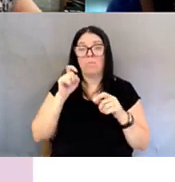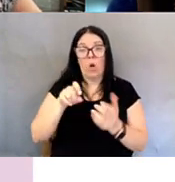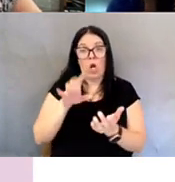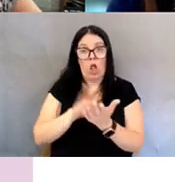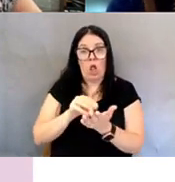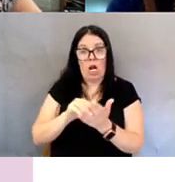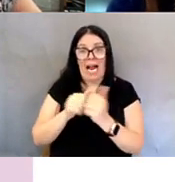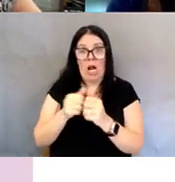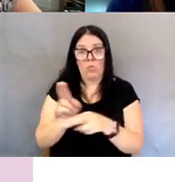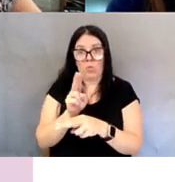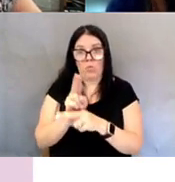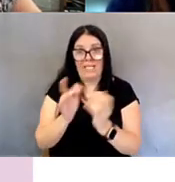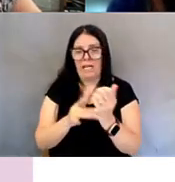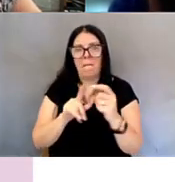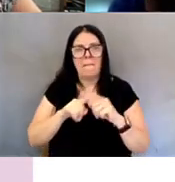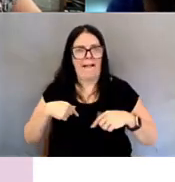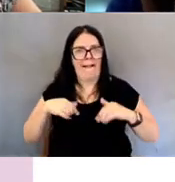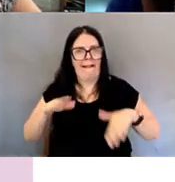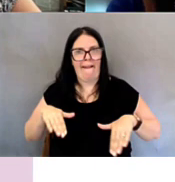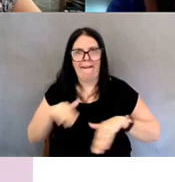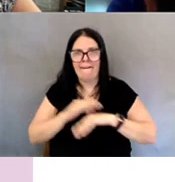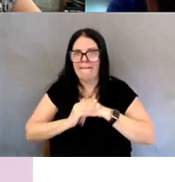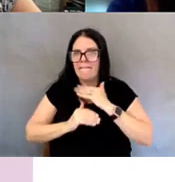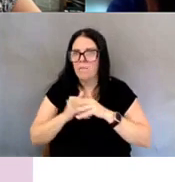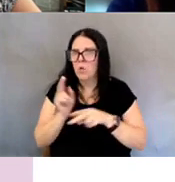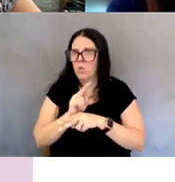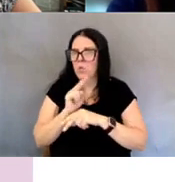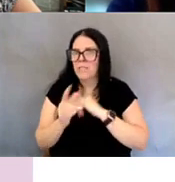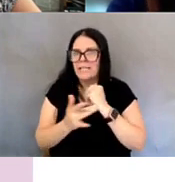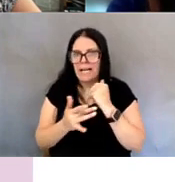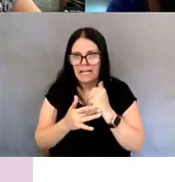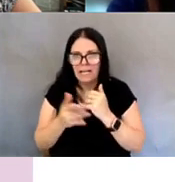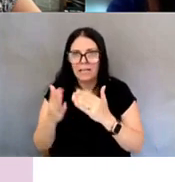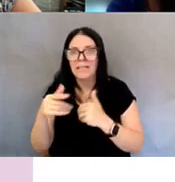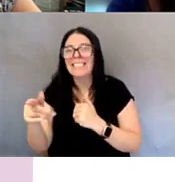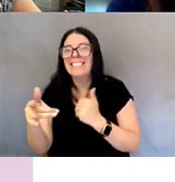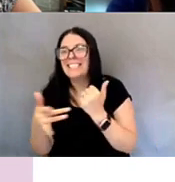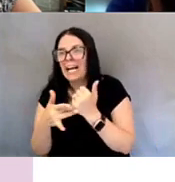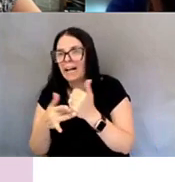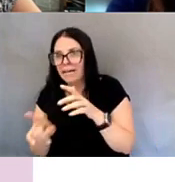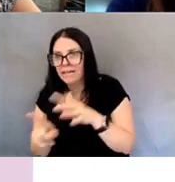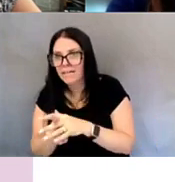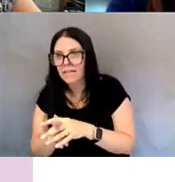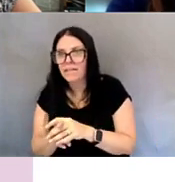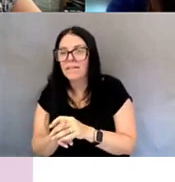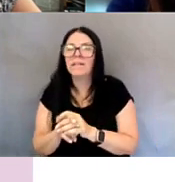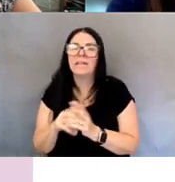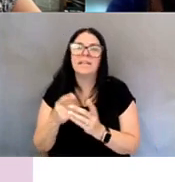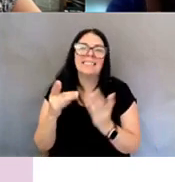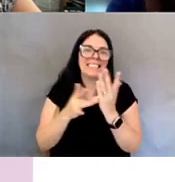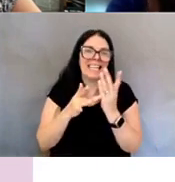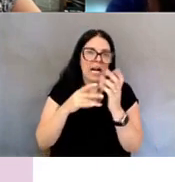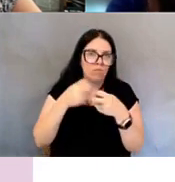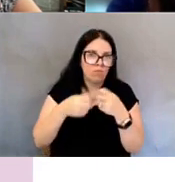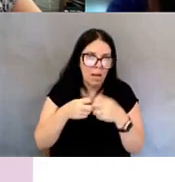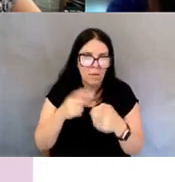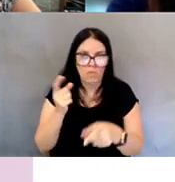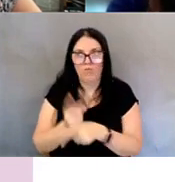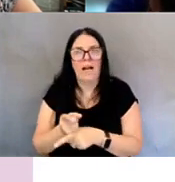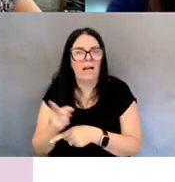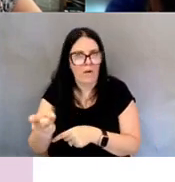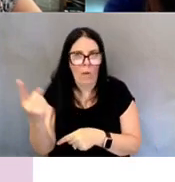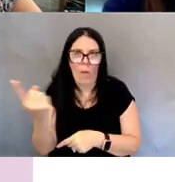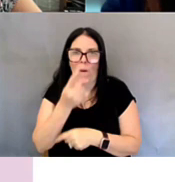slows everything down. Technical considerations, Christine, yes. Tech issues, oh, you know